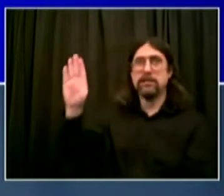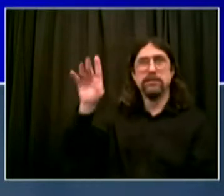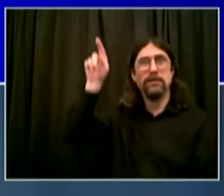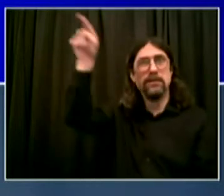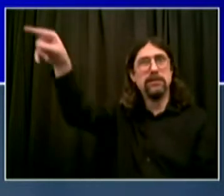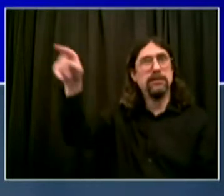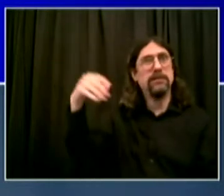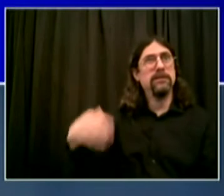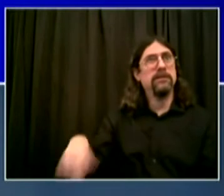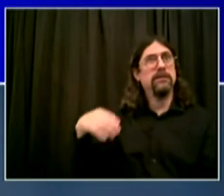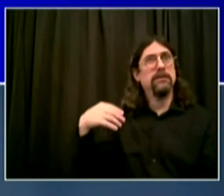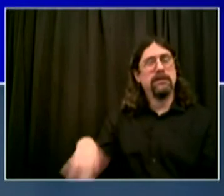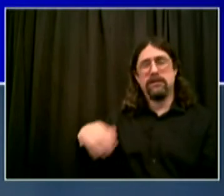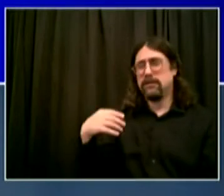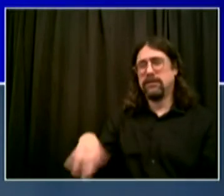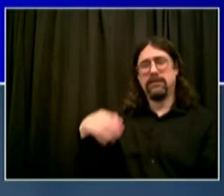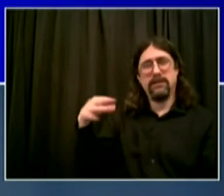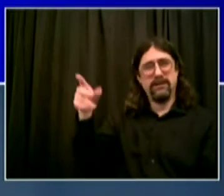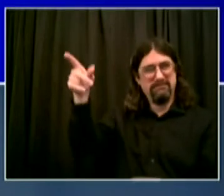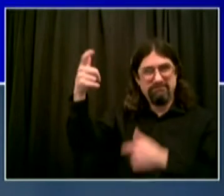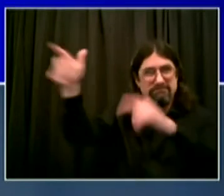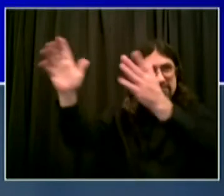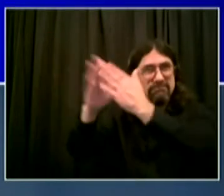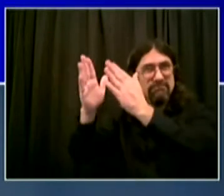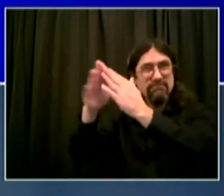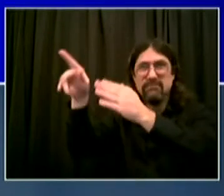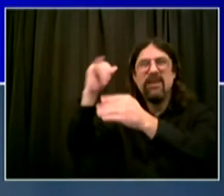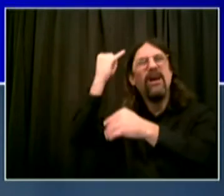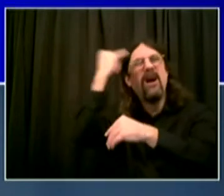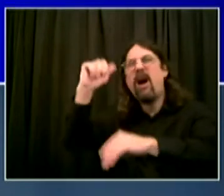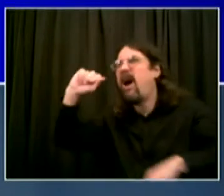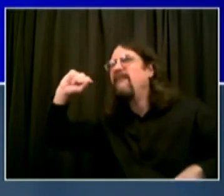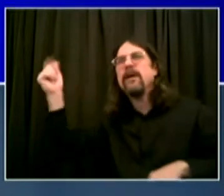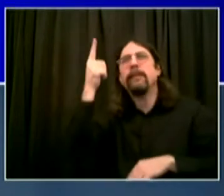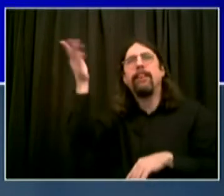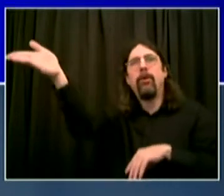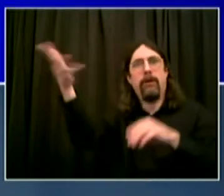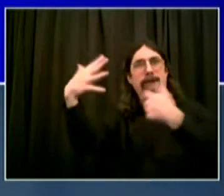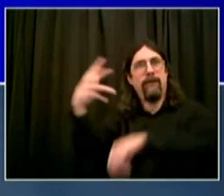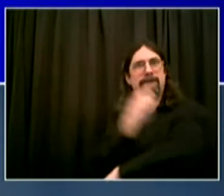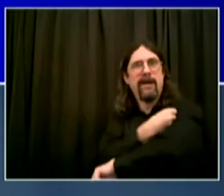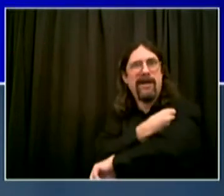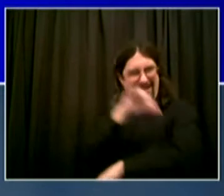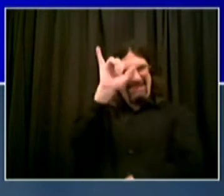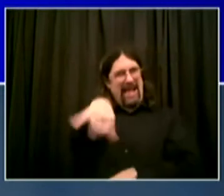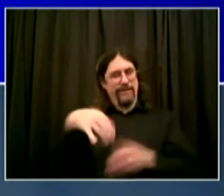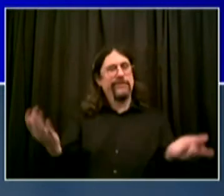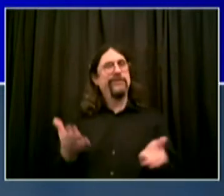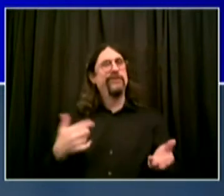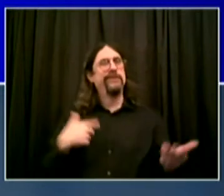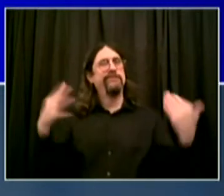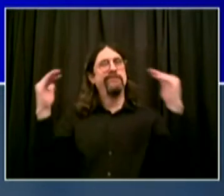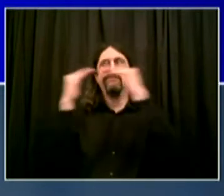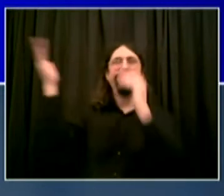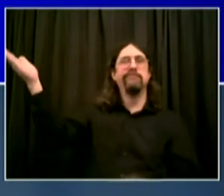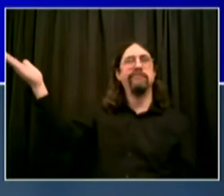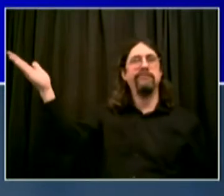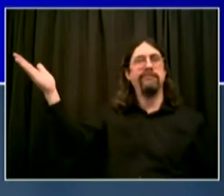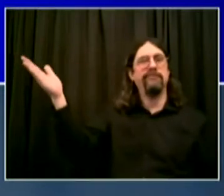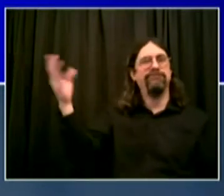seen a little bit better news, obviously, on the federal side in terms of the Moderna vaccine. We're now able to take at least one more